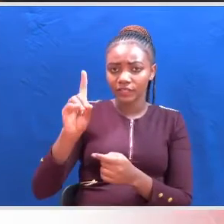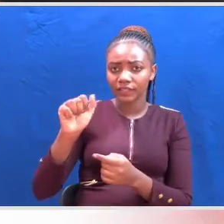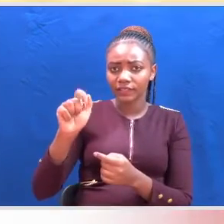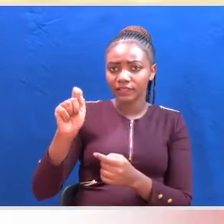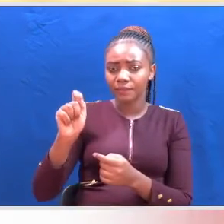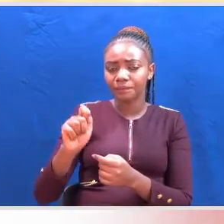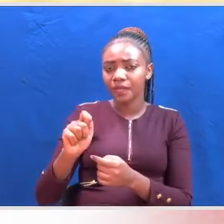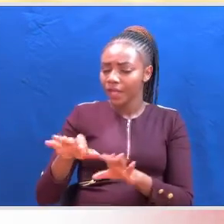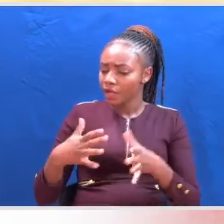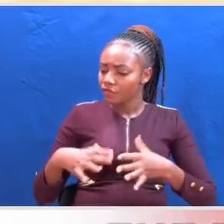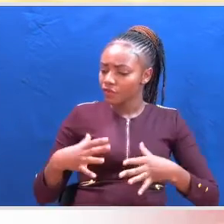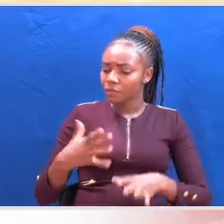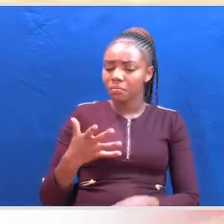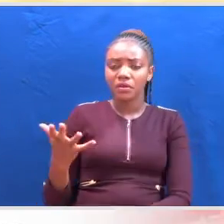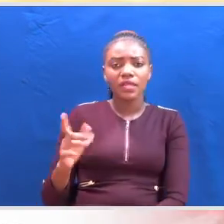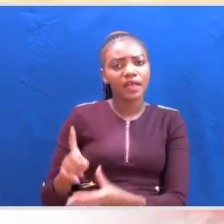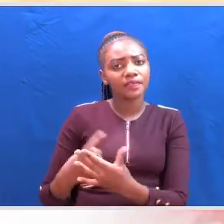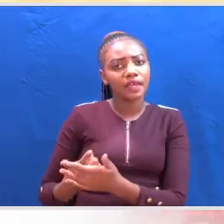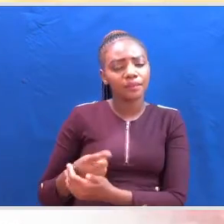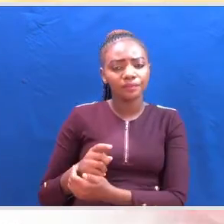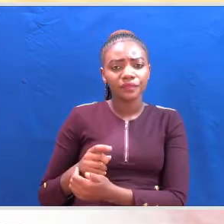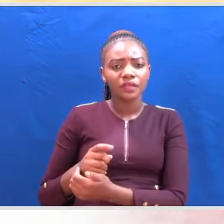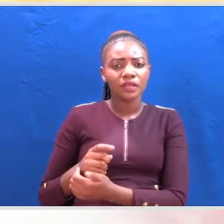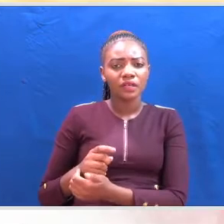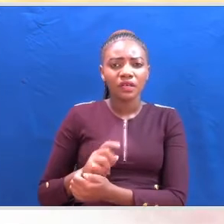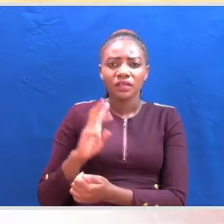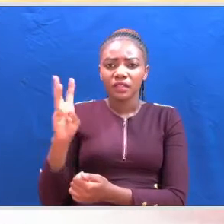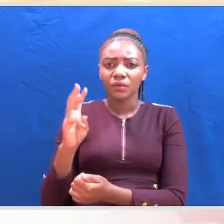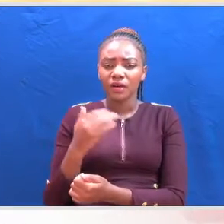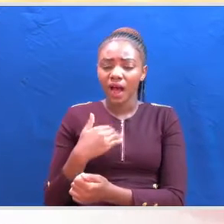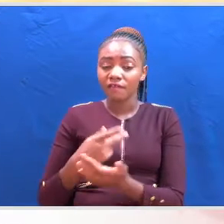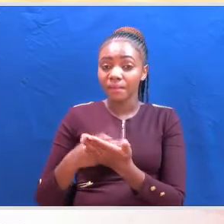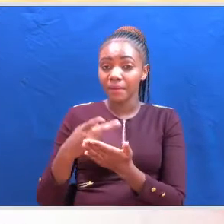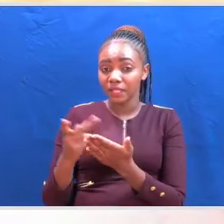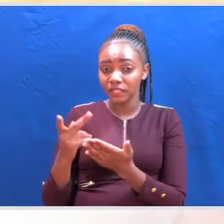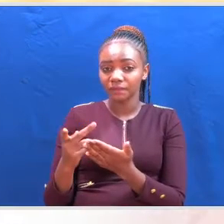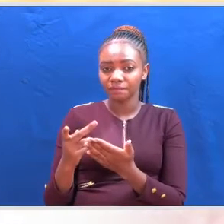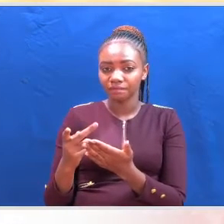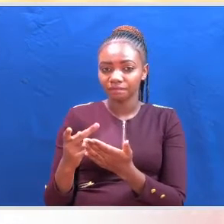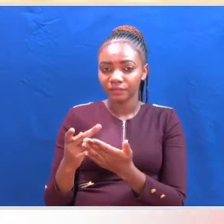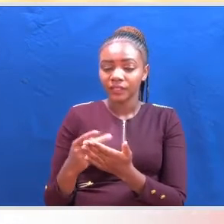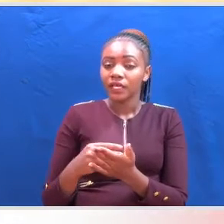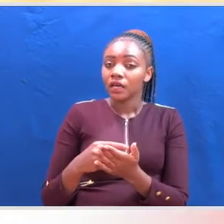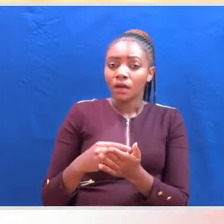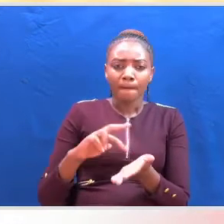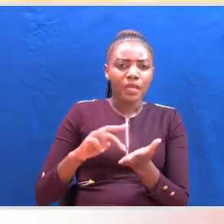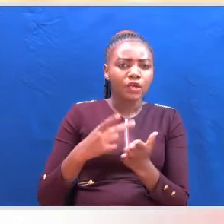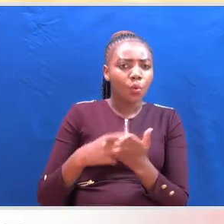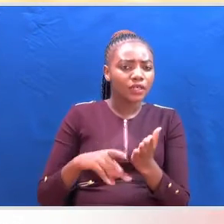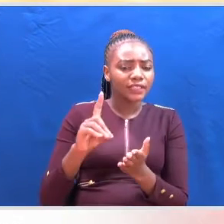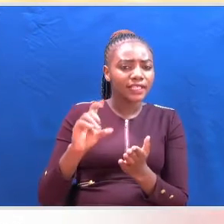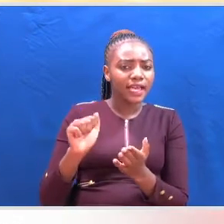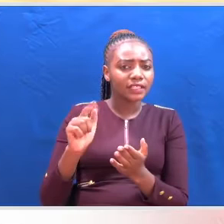residents, they will file what we call a payment return. Actually, DST